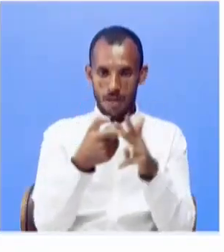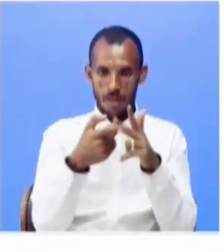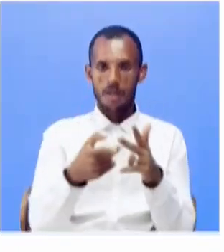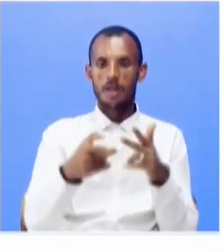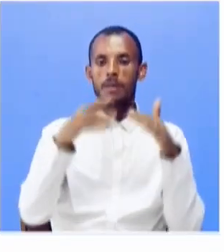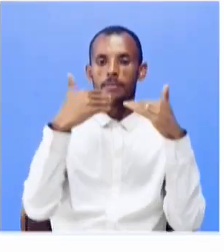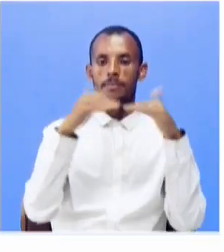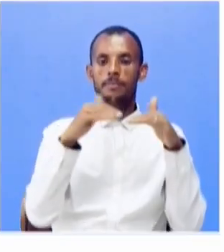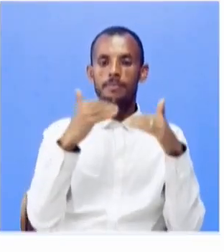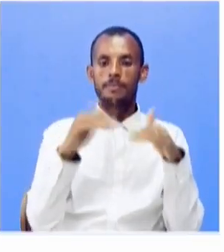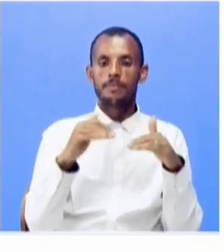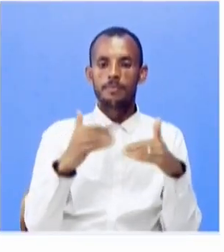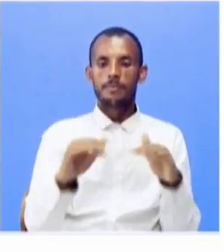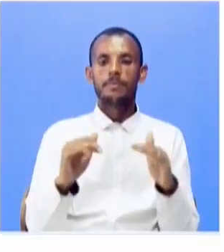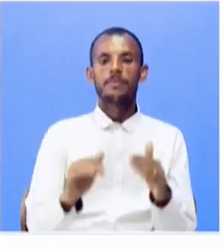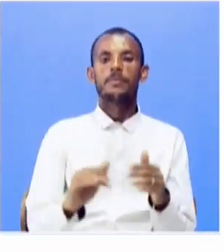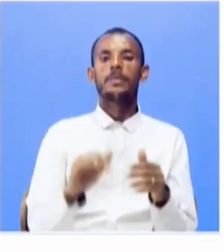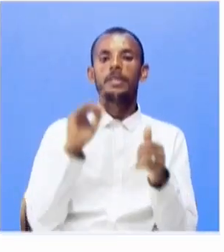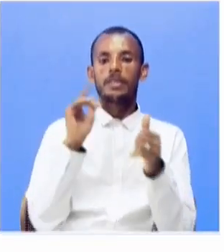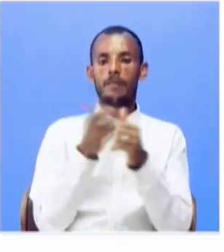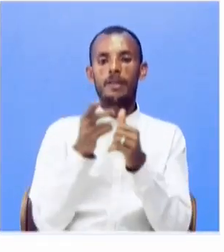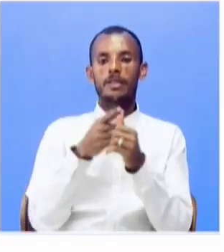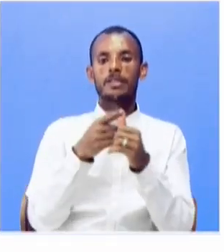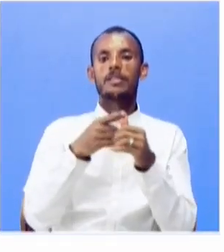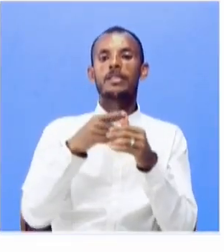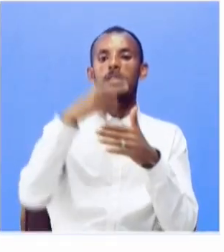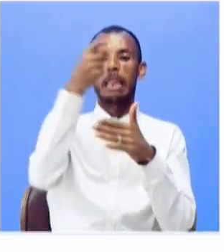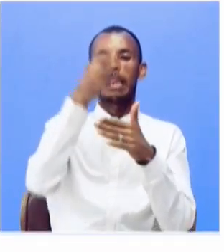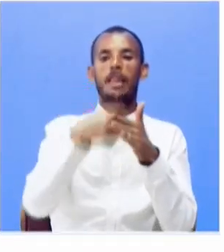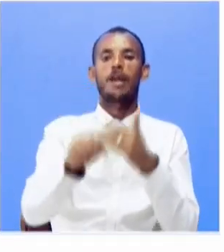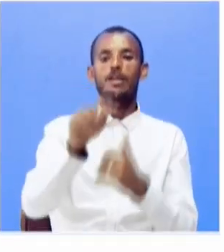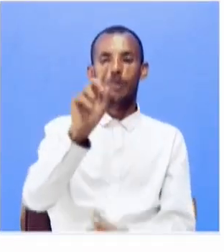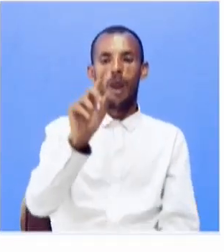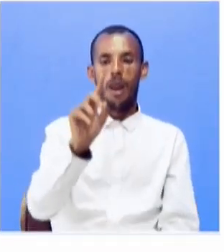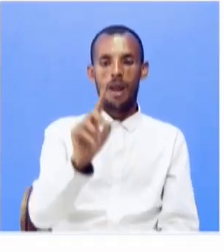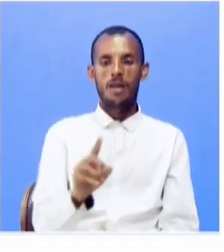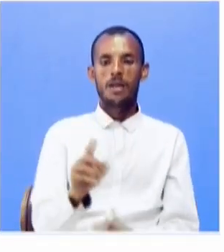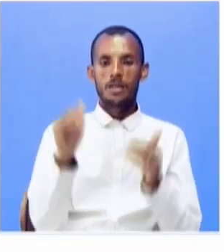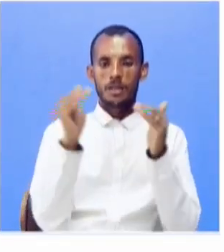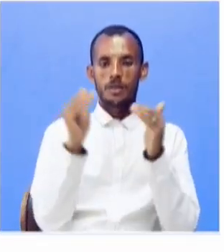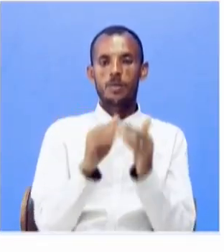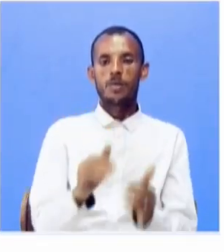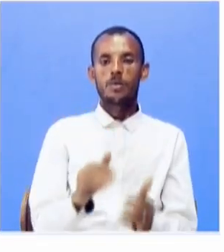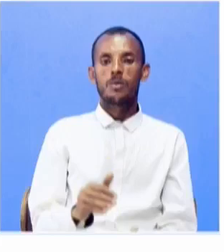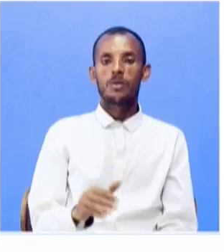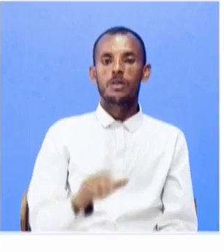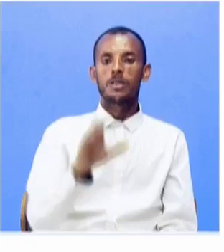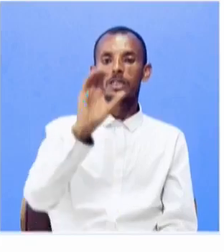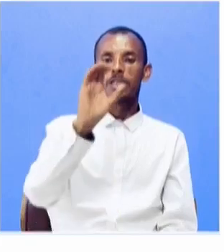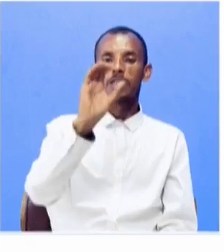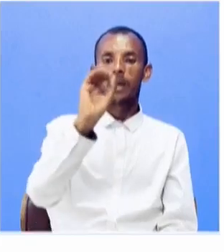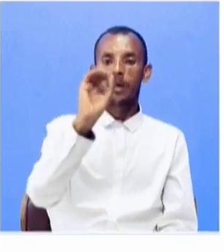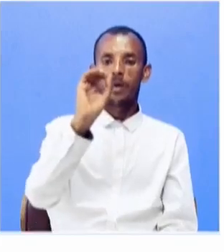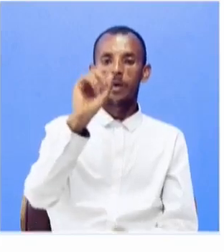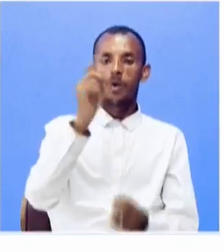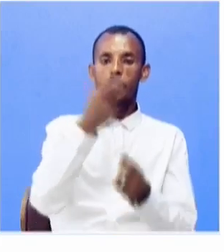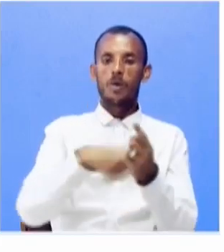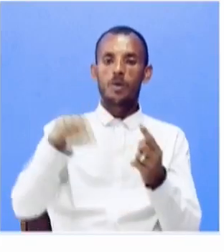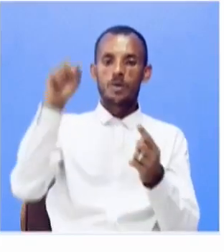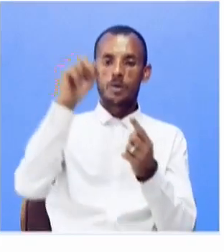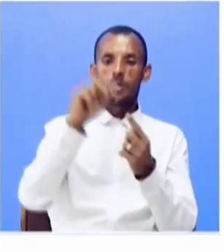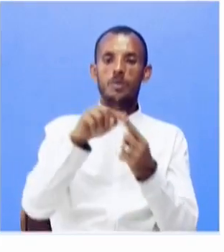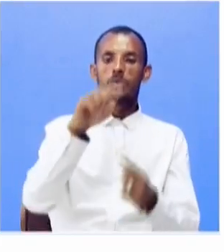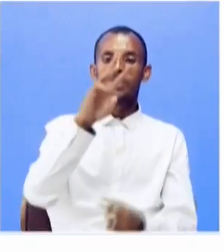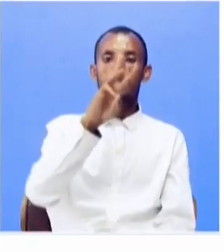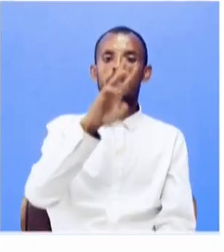interval, tax 1, let's say. Tax 1 is for the interval 0 to 600.